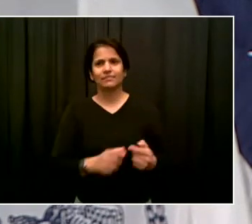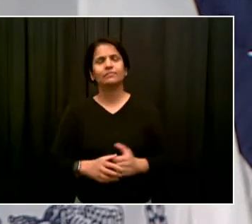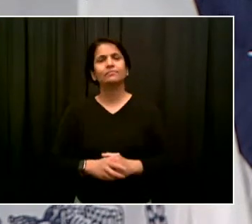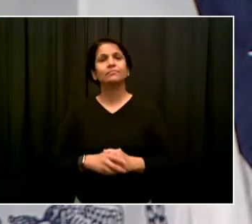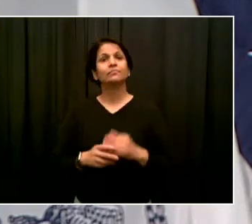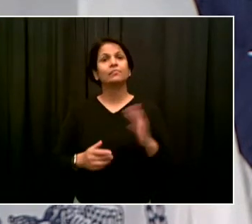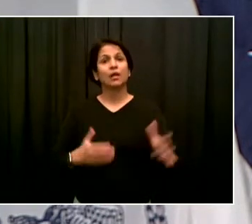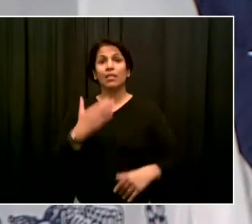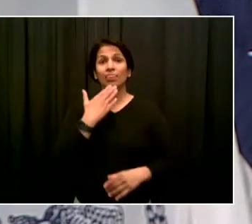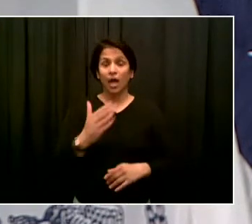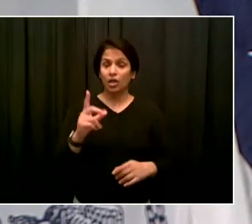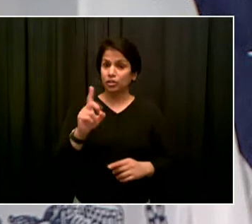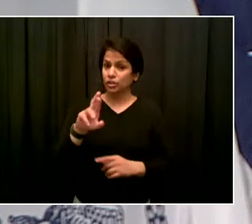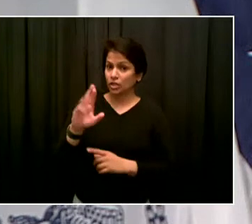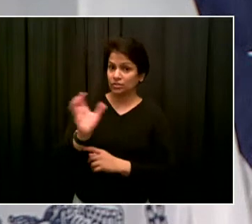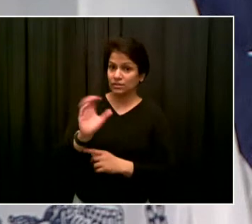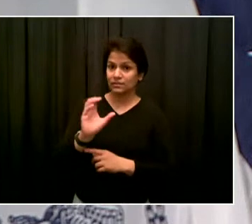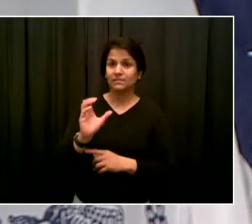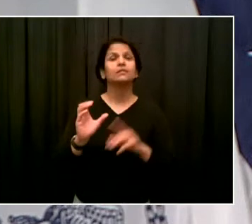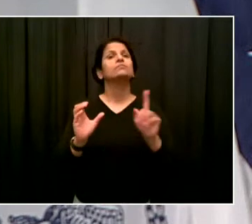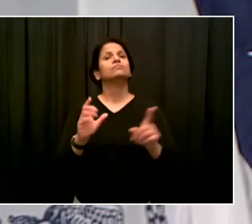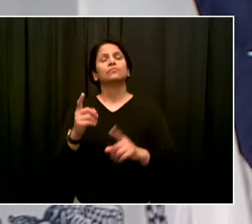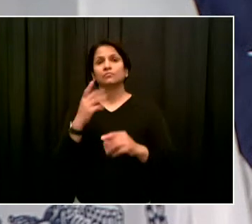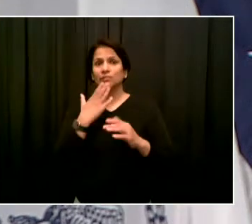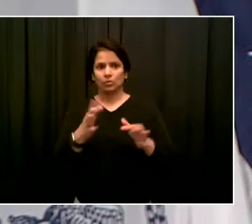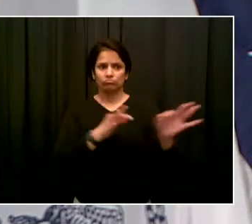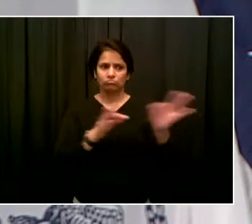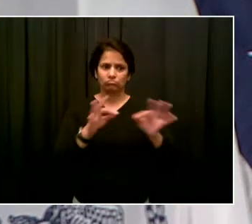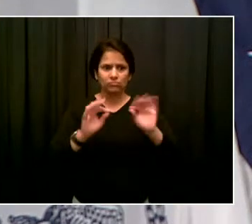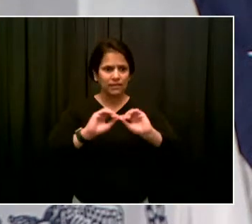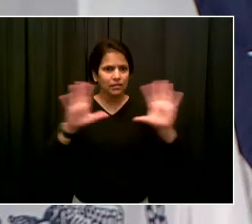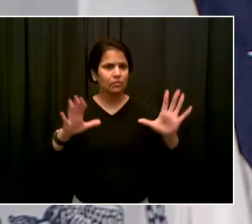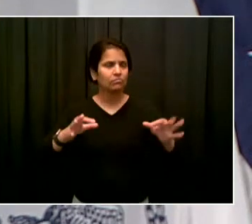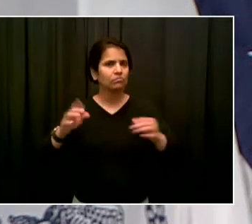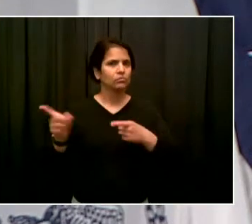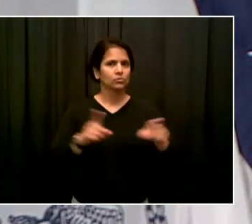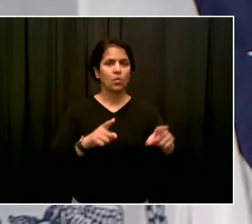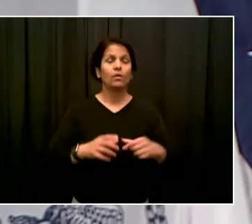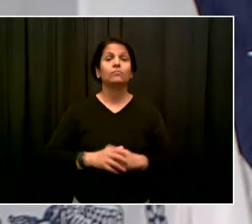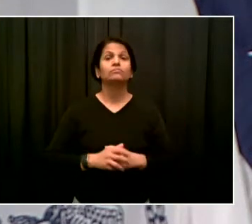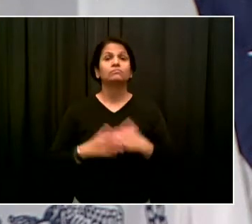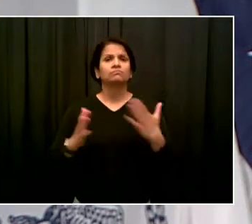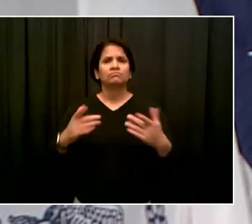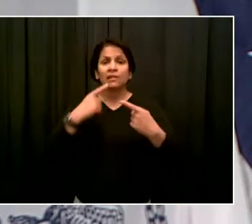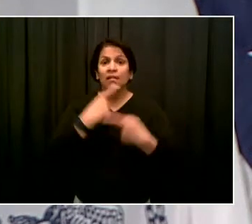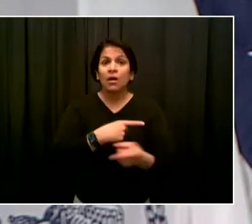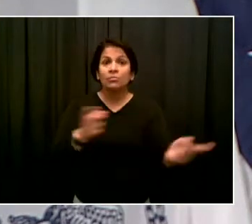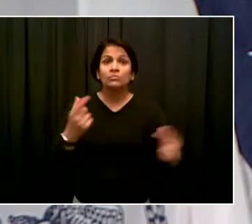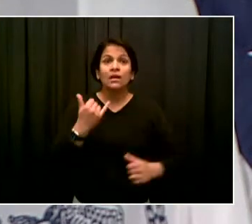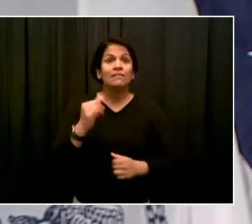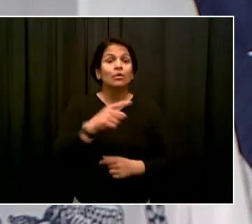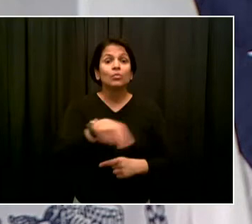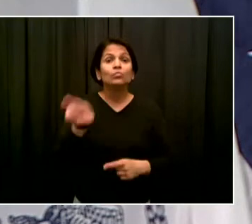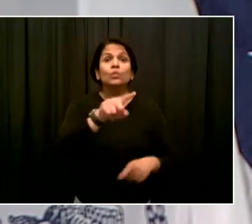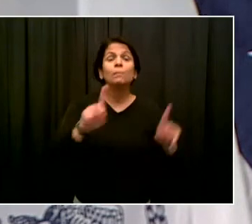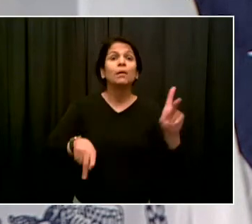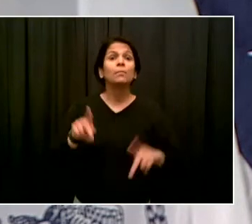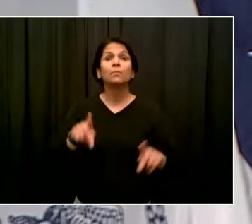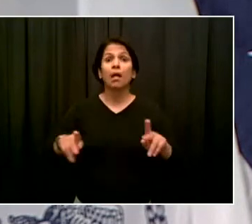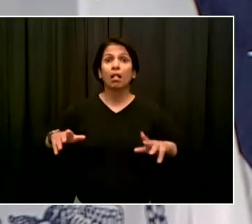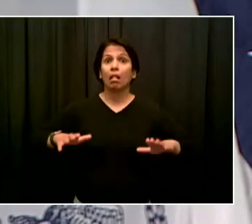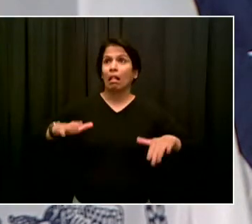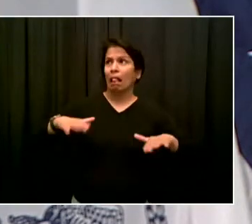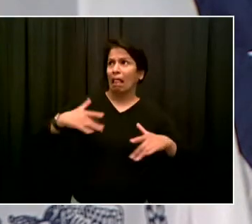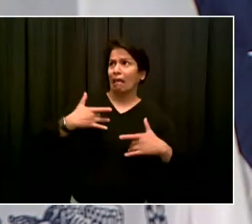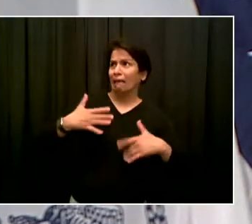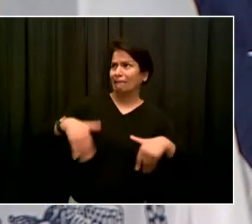vaccination, you can talk to your doctor. You can talk to a clinician at the City of New York and get answers. But most importantly, let's keep moving forward.